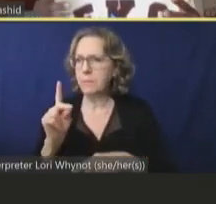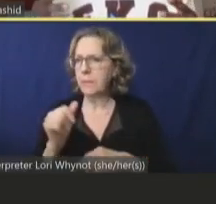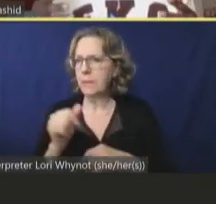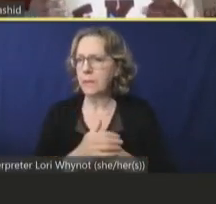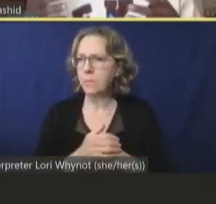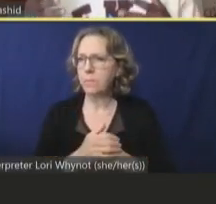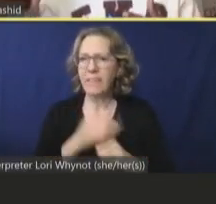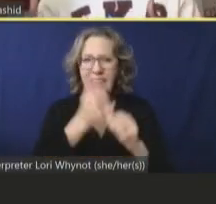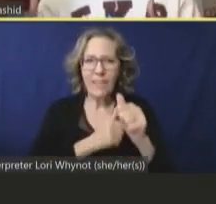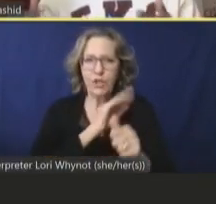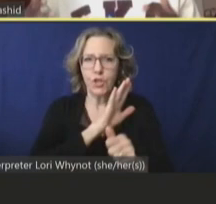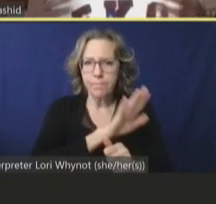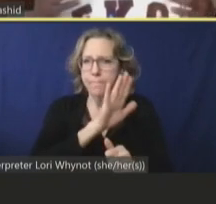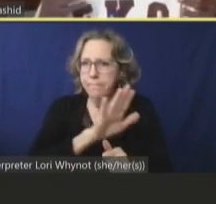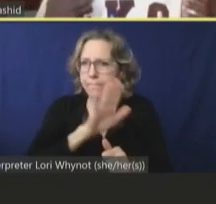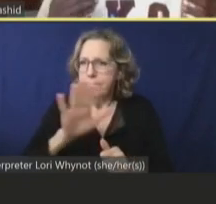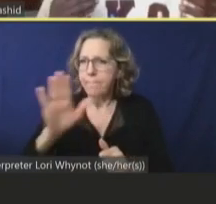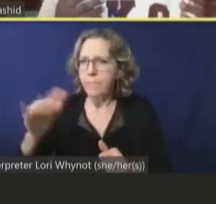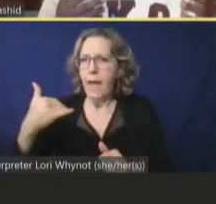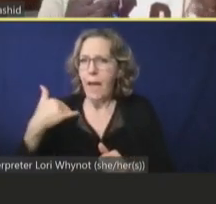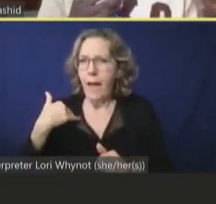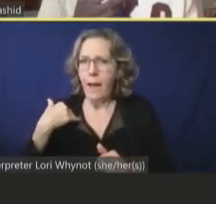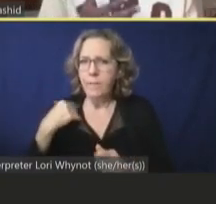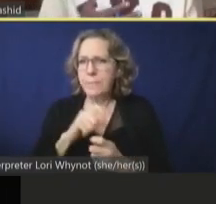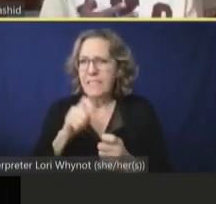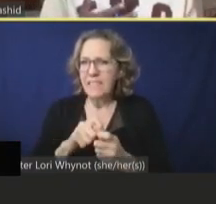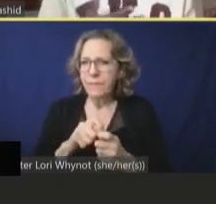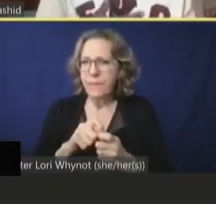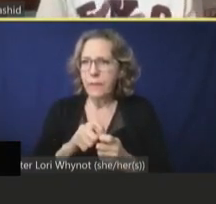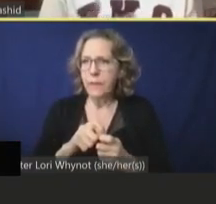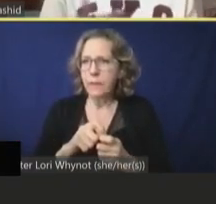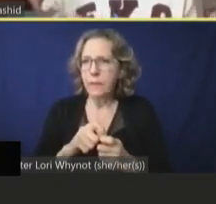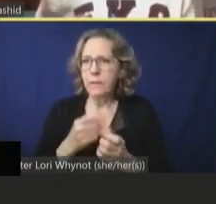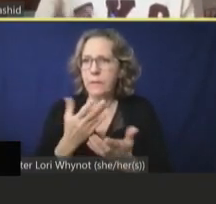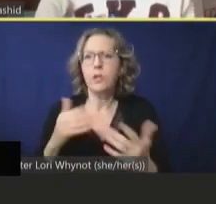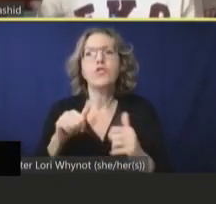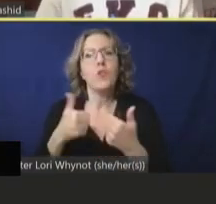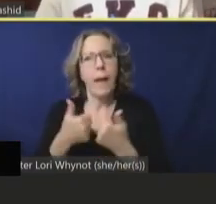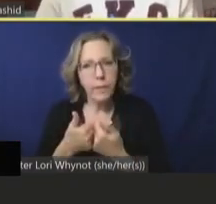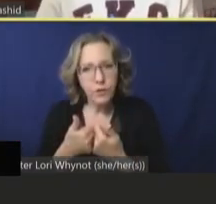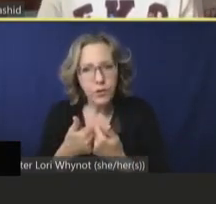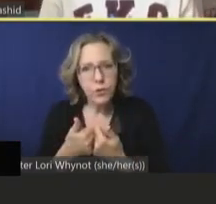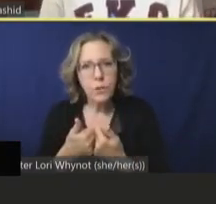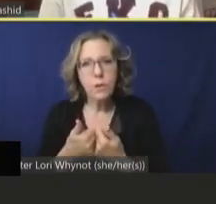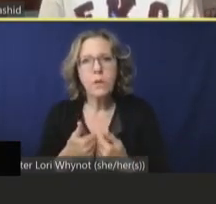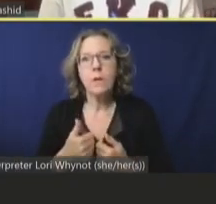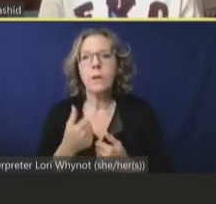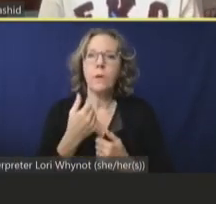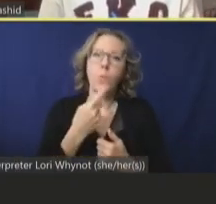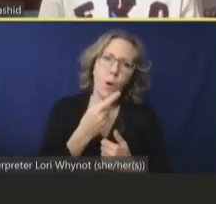disability has a specific need and a specific challenge in one way or the other.